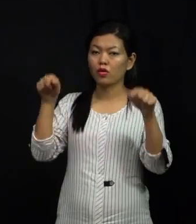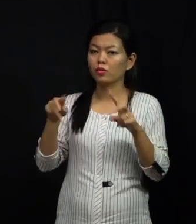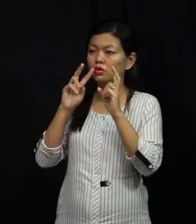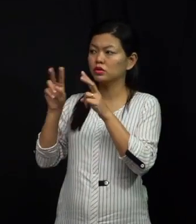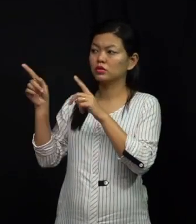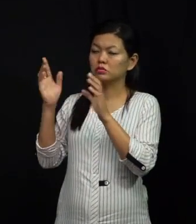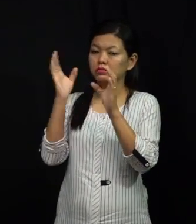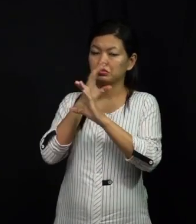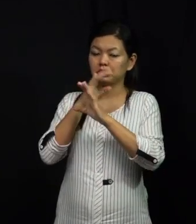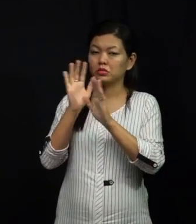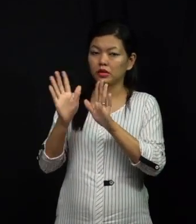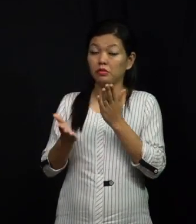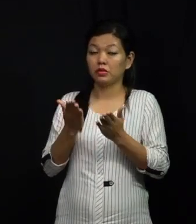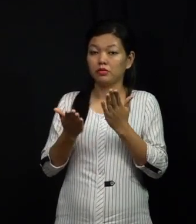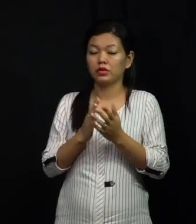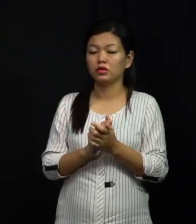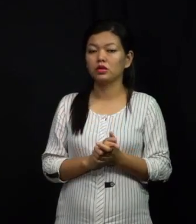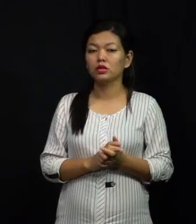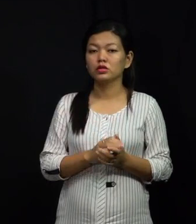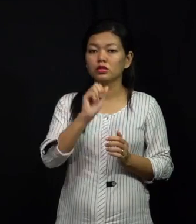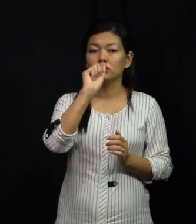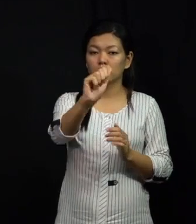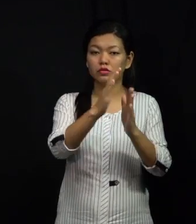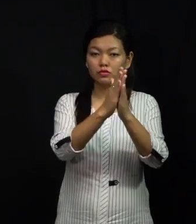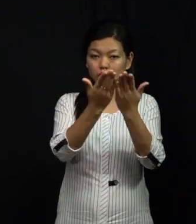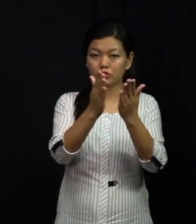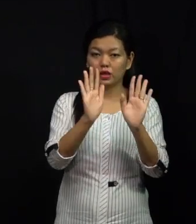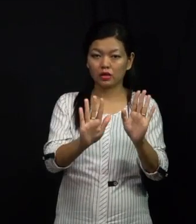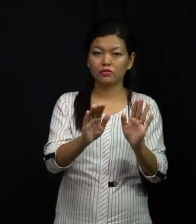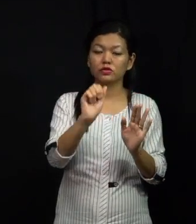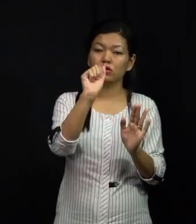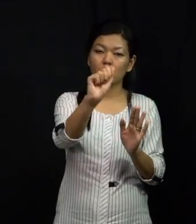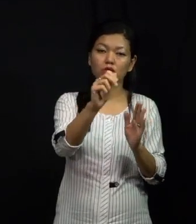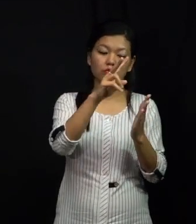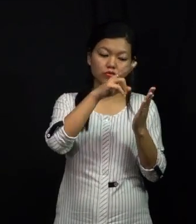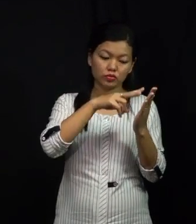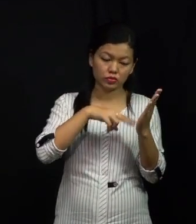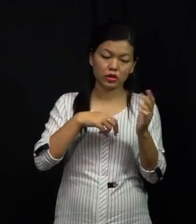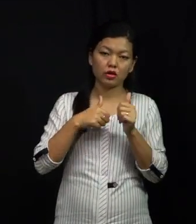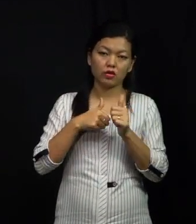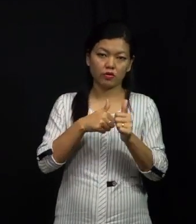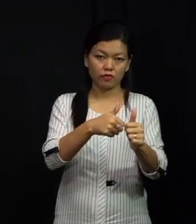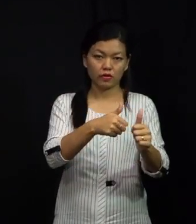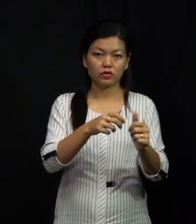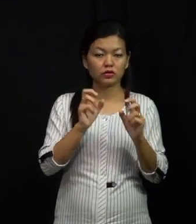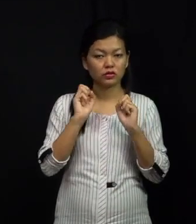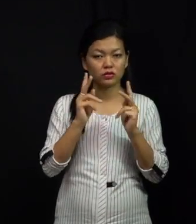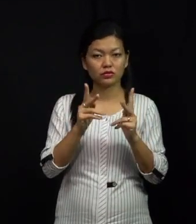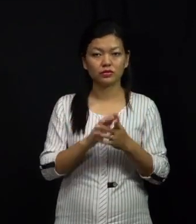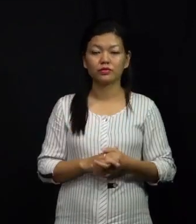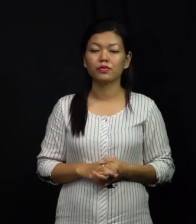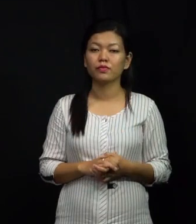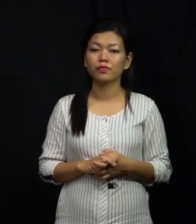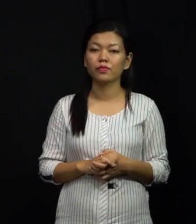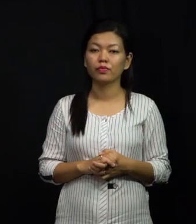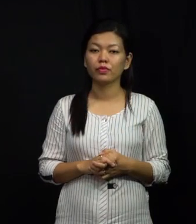with you, right? So whatever the teacher is trying to explain, it's all there in the textbook, so you can follow with your textbooks. Okay,